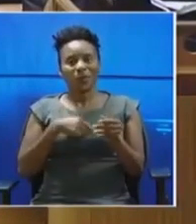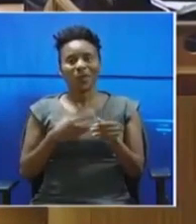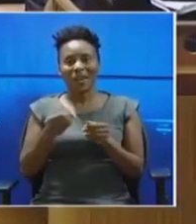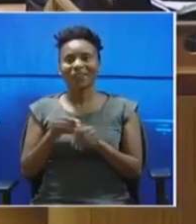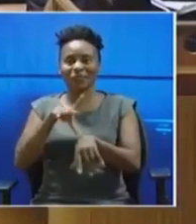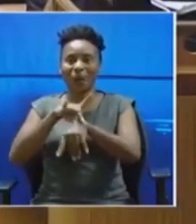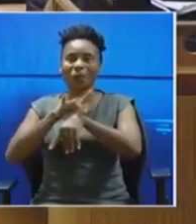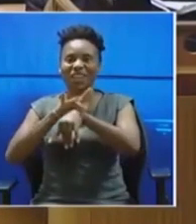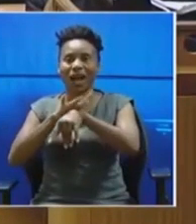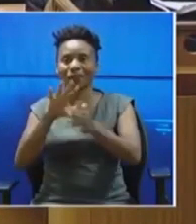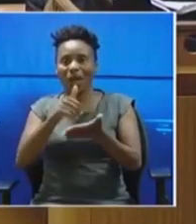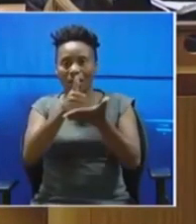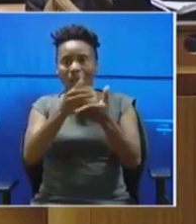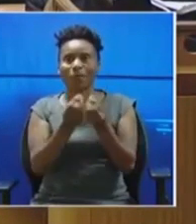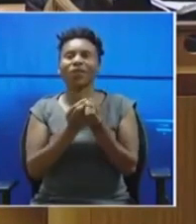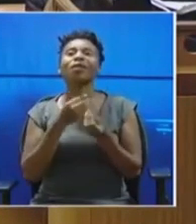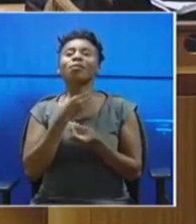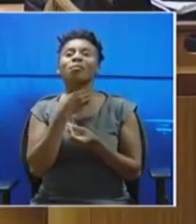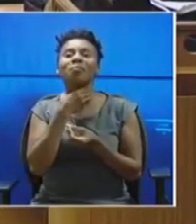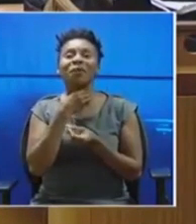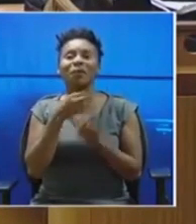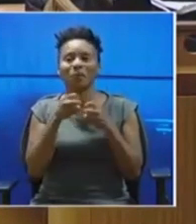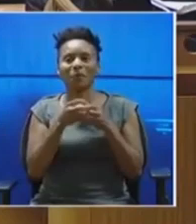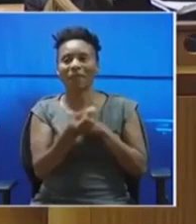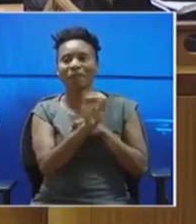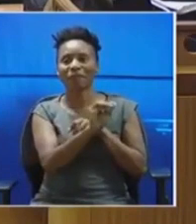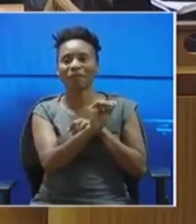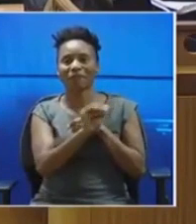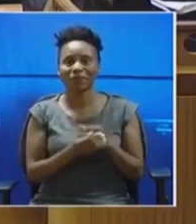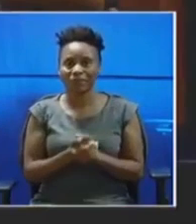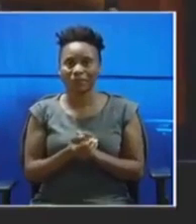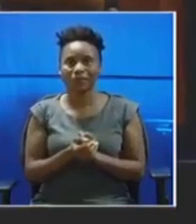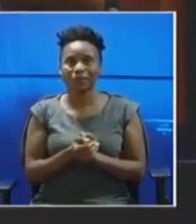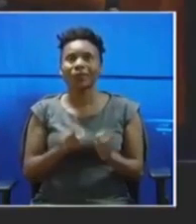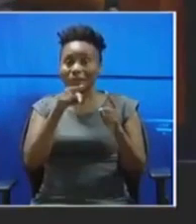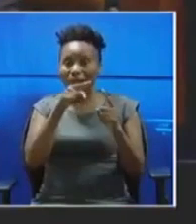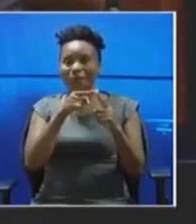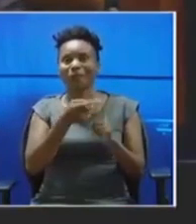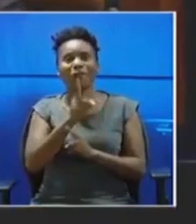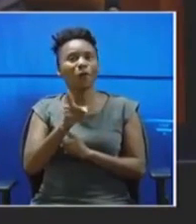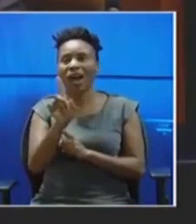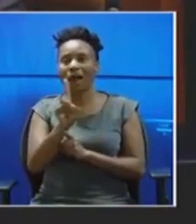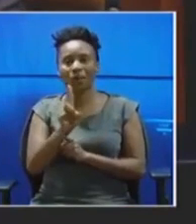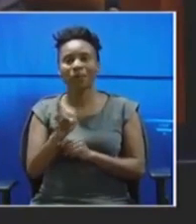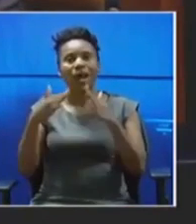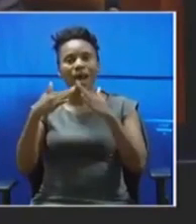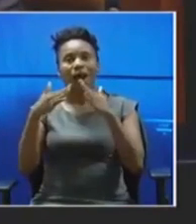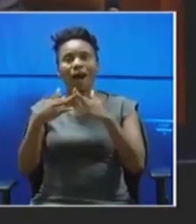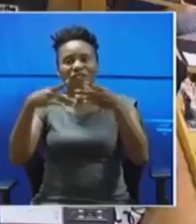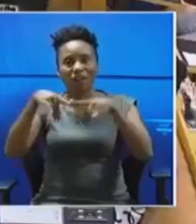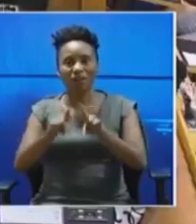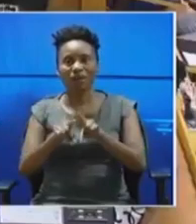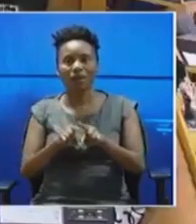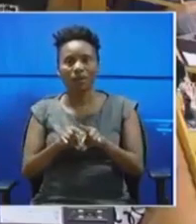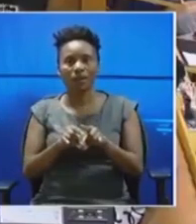infection. No. Honorable members, that was not a point of order. House Chairperson, No, I'm we've not also